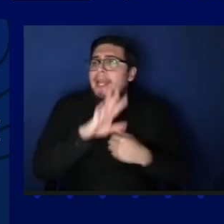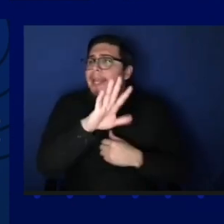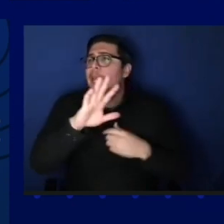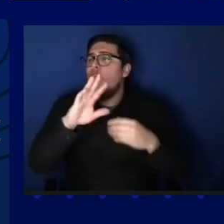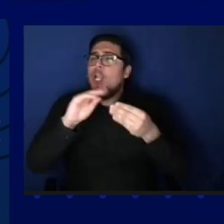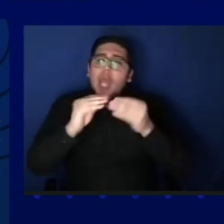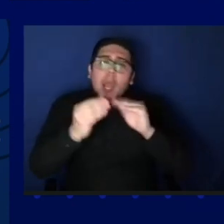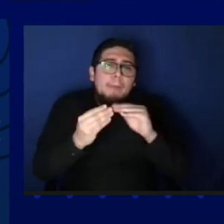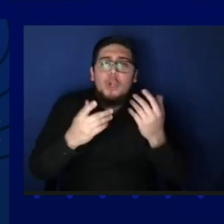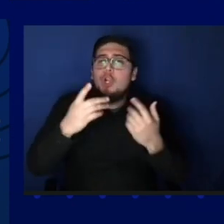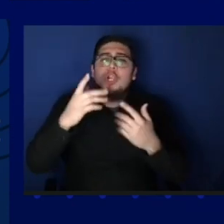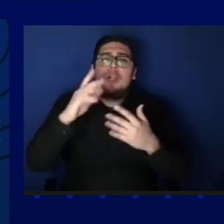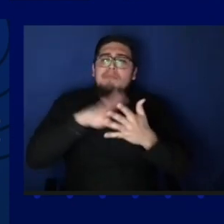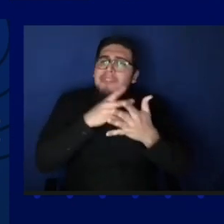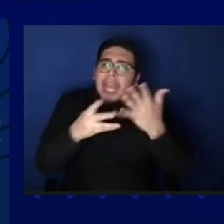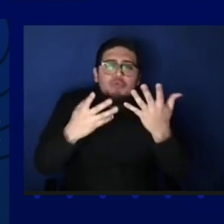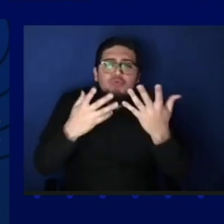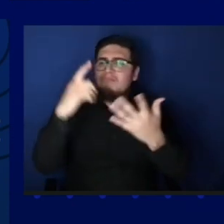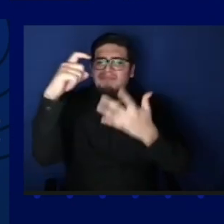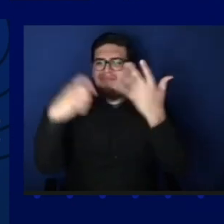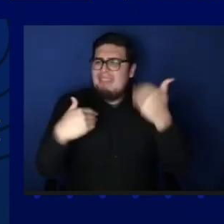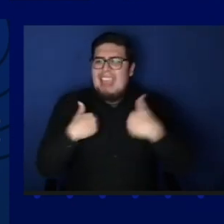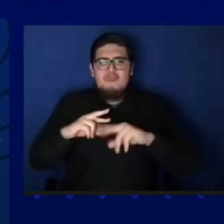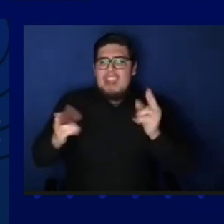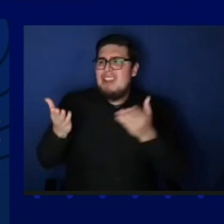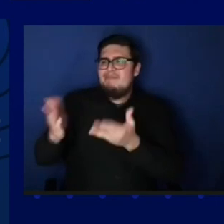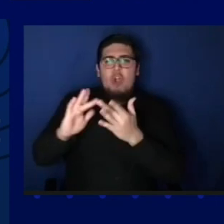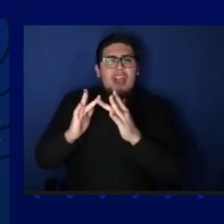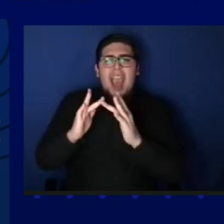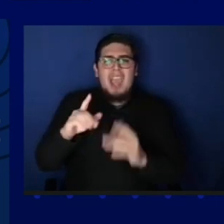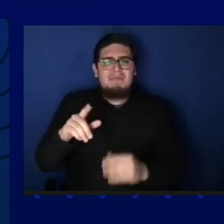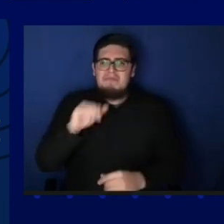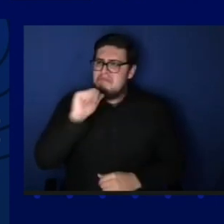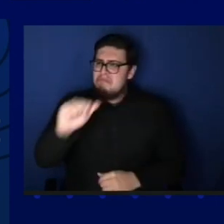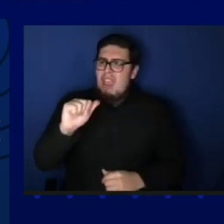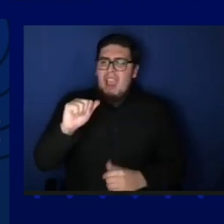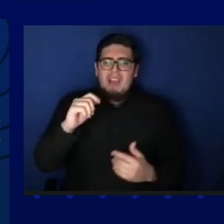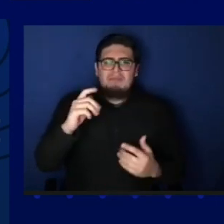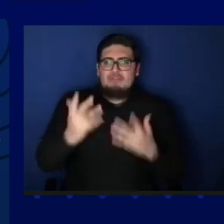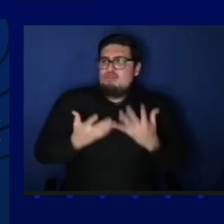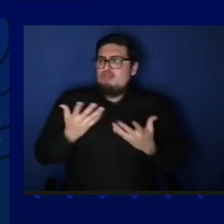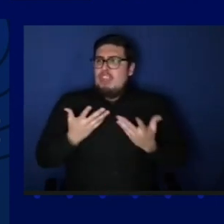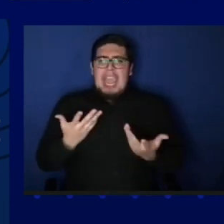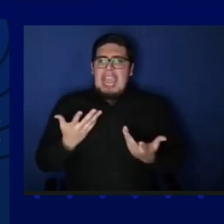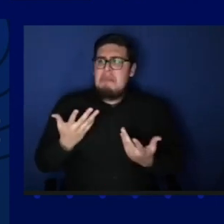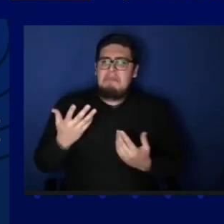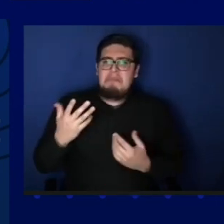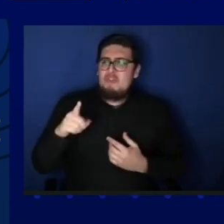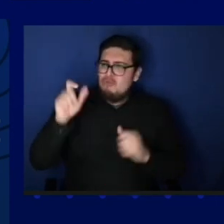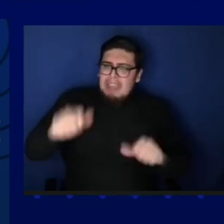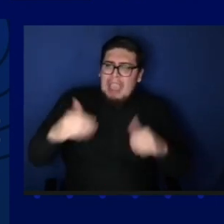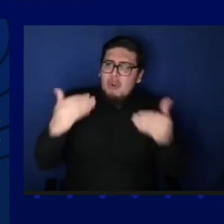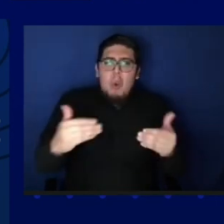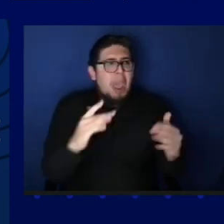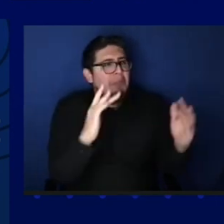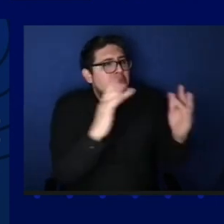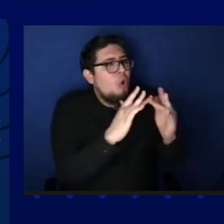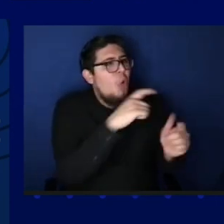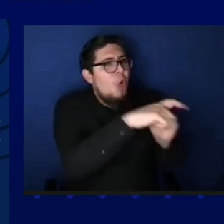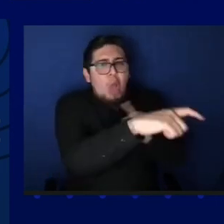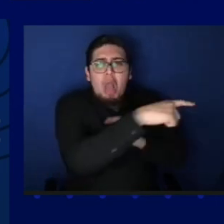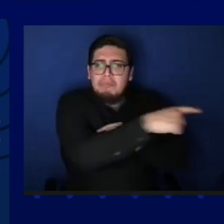email. There's no shame in just calling several numbers and even asking, you know, can I get the scheduler's number?